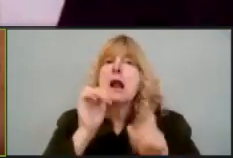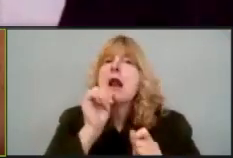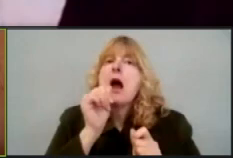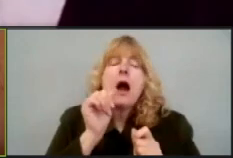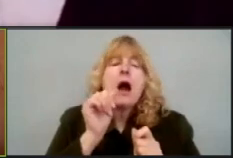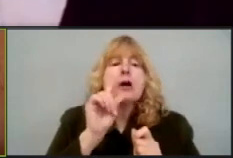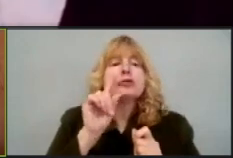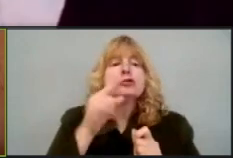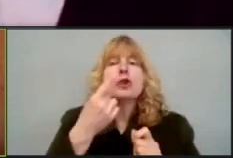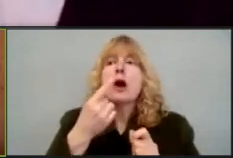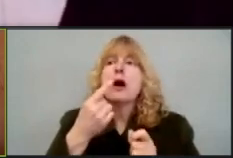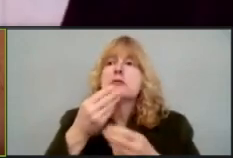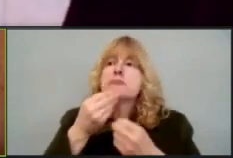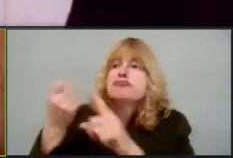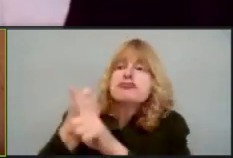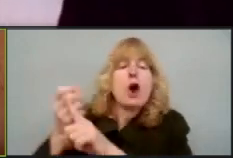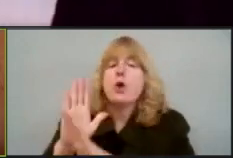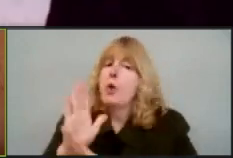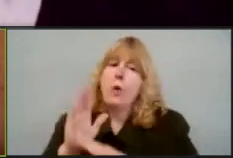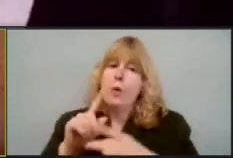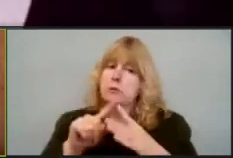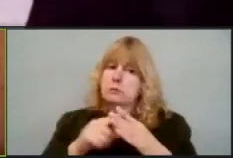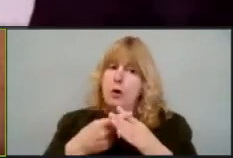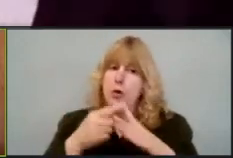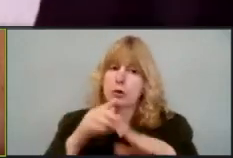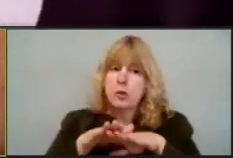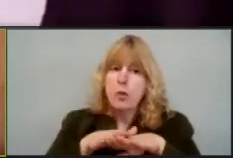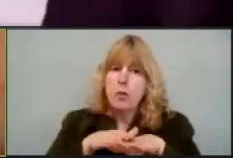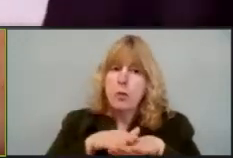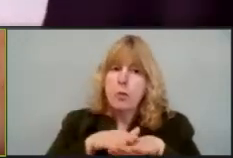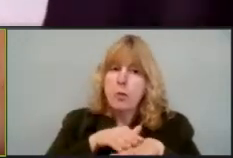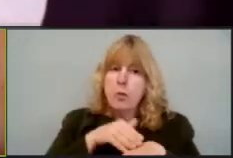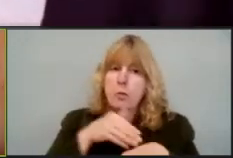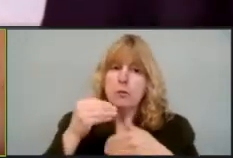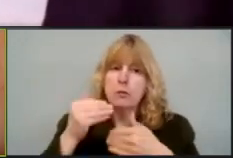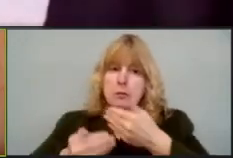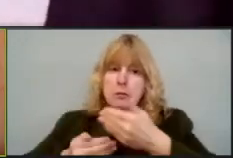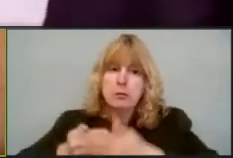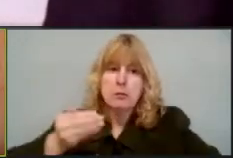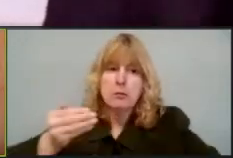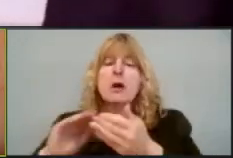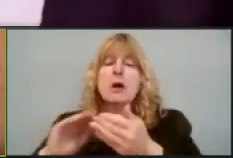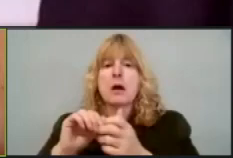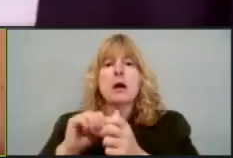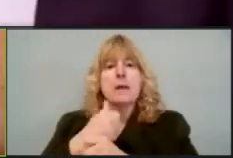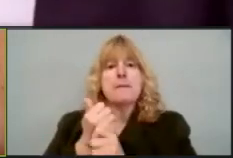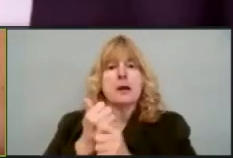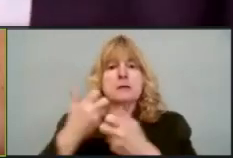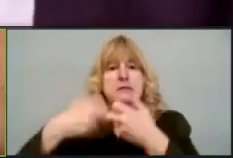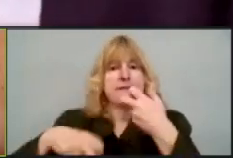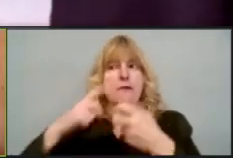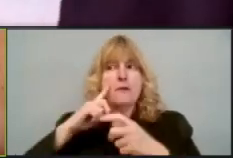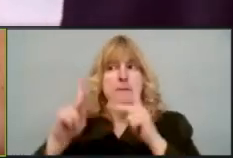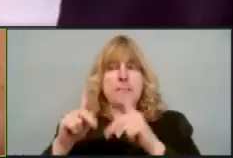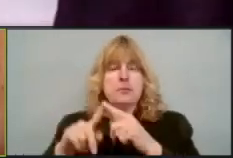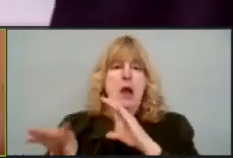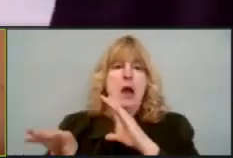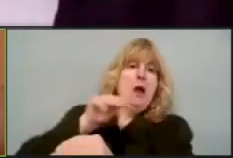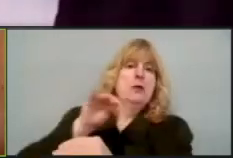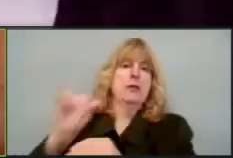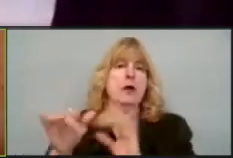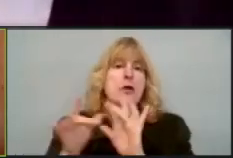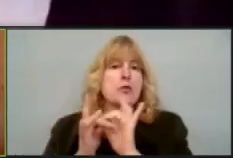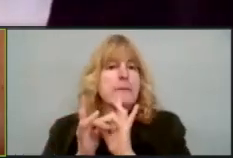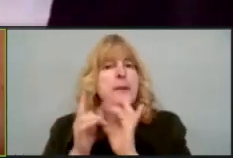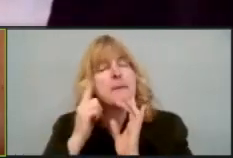does. It starts out slow. It starts out subtle. And it makes it really difficult for people to get out of that relationship, because they